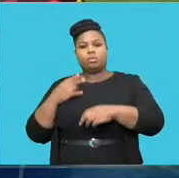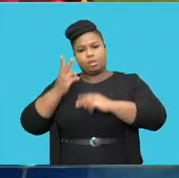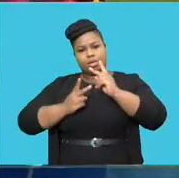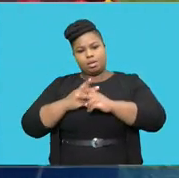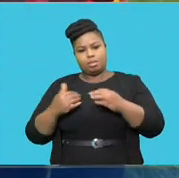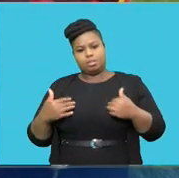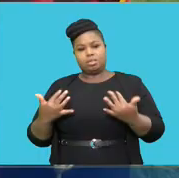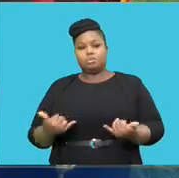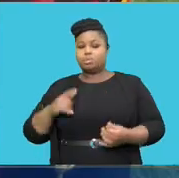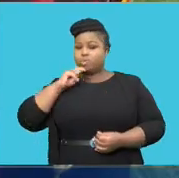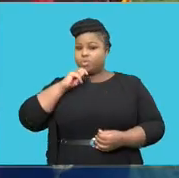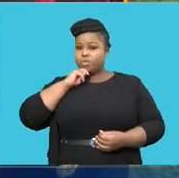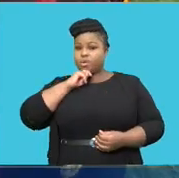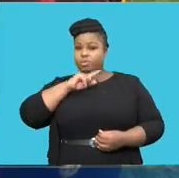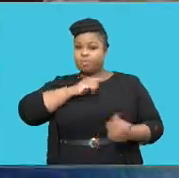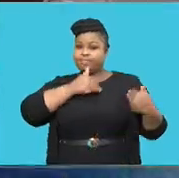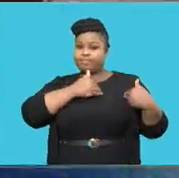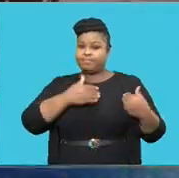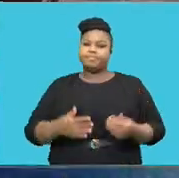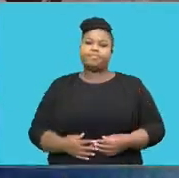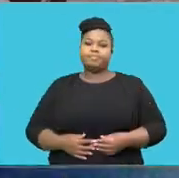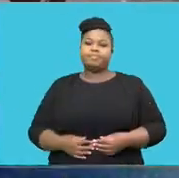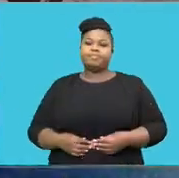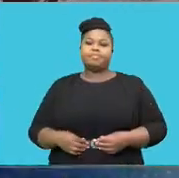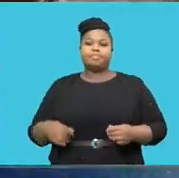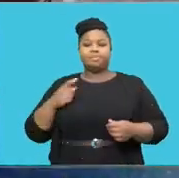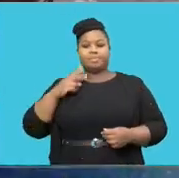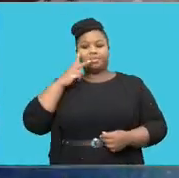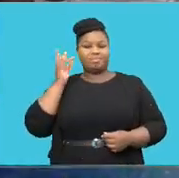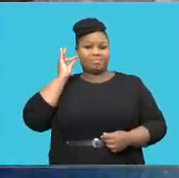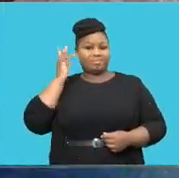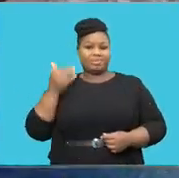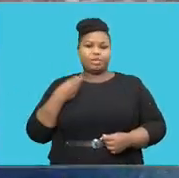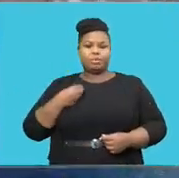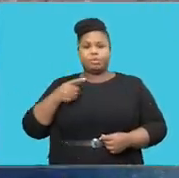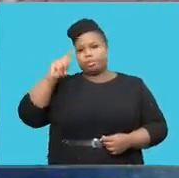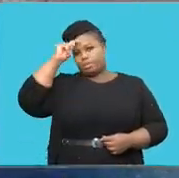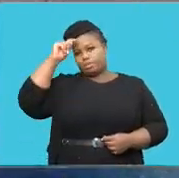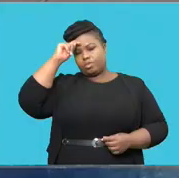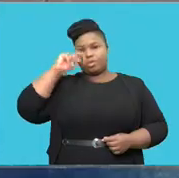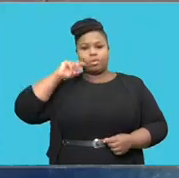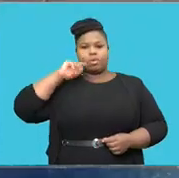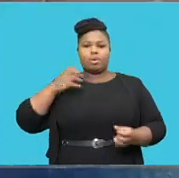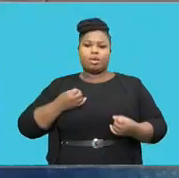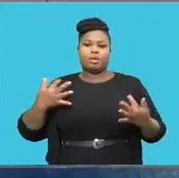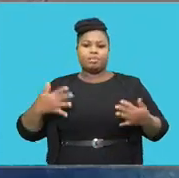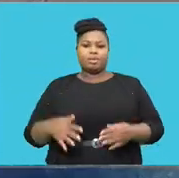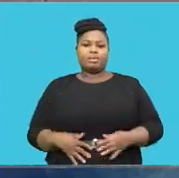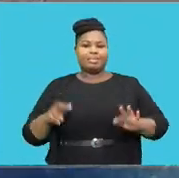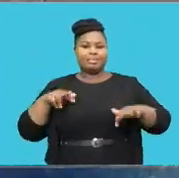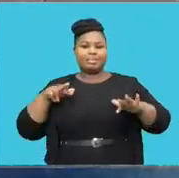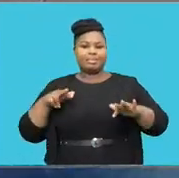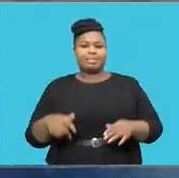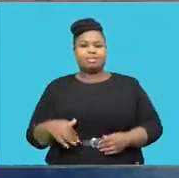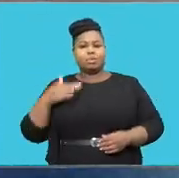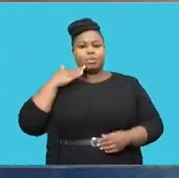jeno tatelong ya polokeho. Ho tlohala ha motjha enwa wa moshanyana ya le motse le shumele metswe robedi